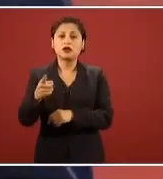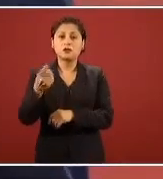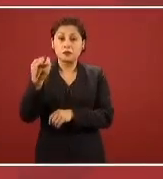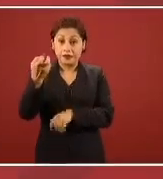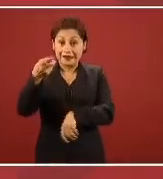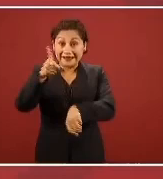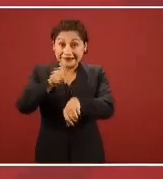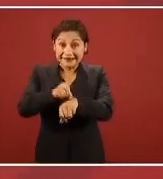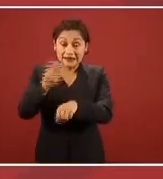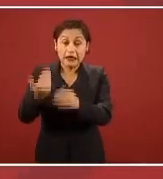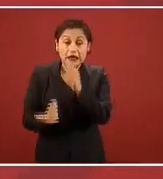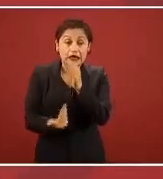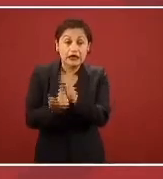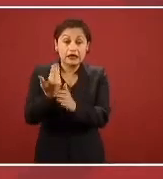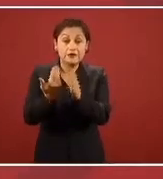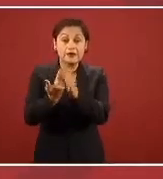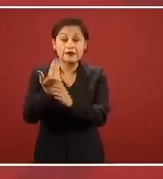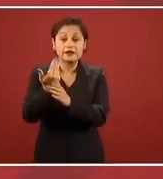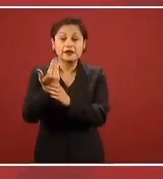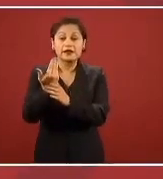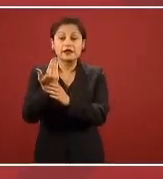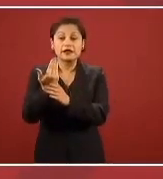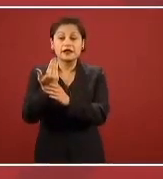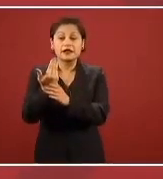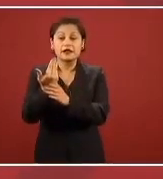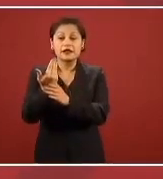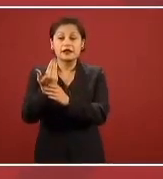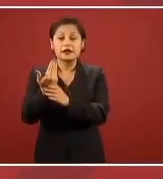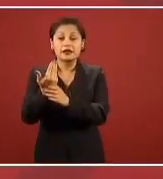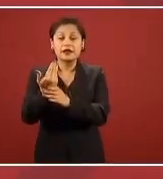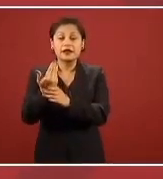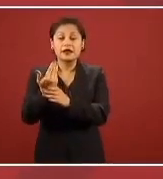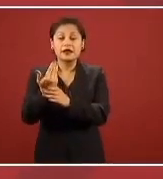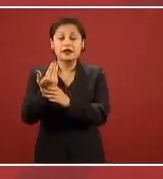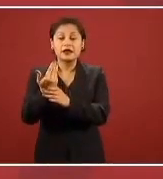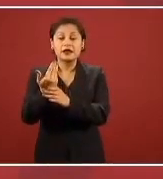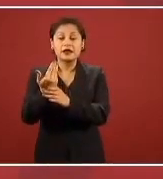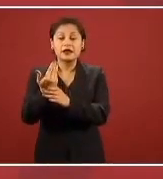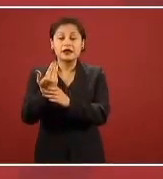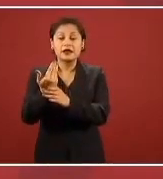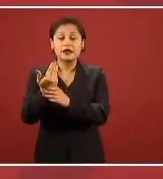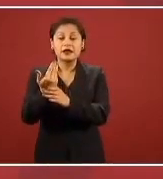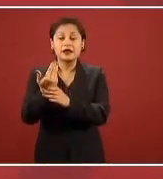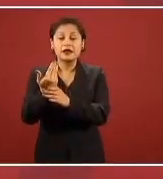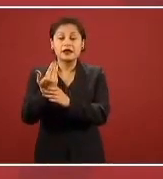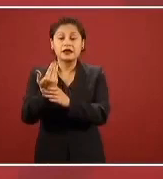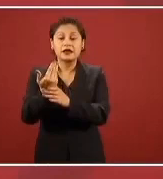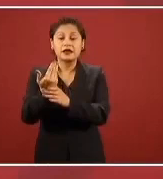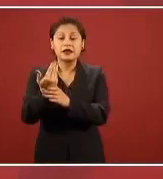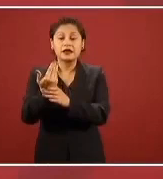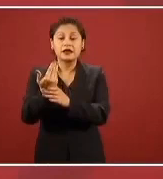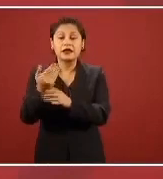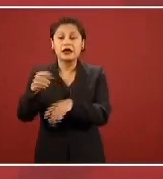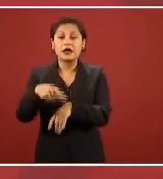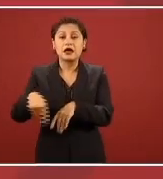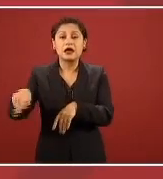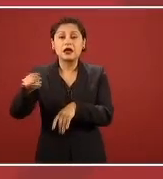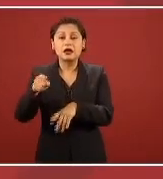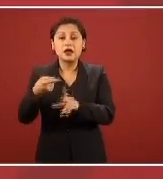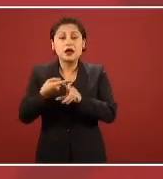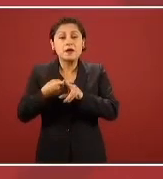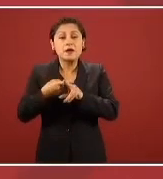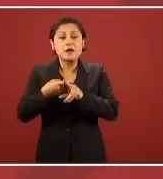apenas empezaban a hacer los cuestionamientos, when they first started doing the questioning,